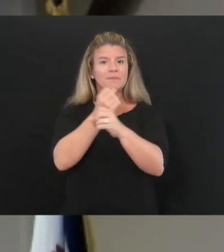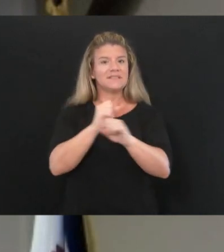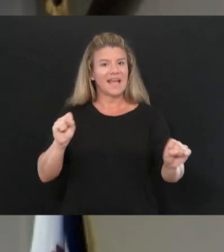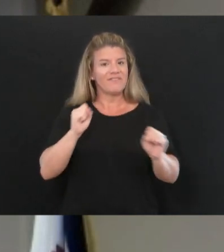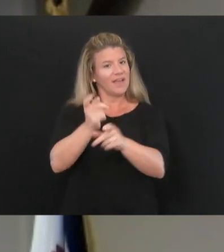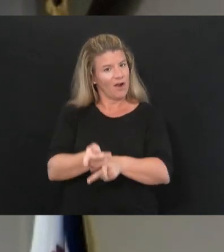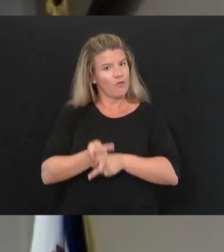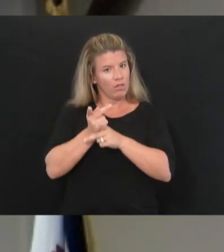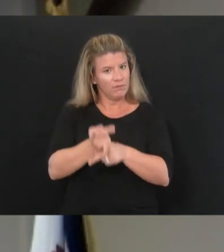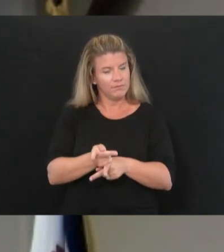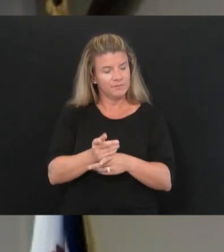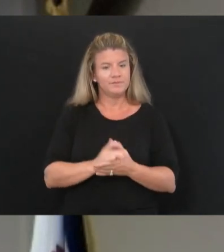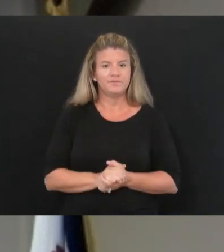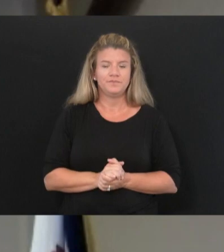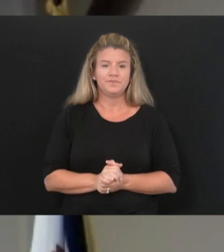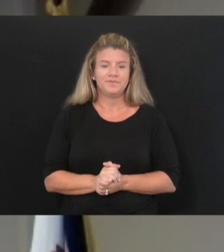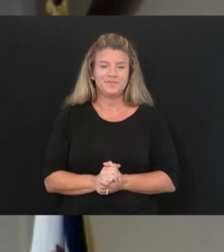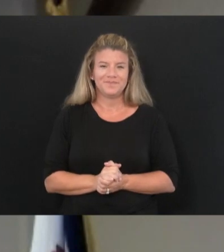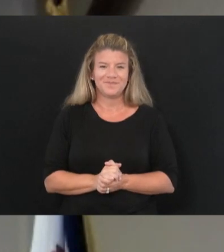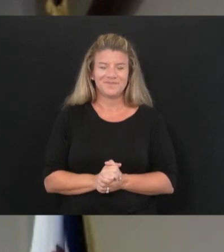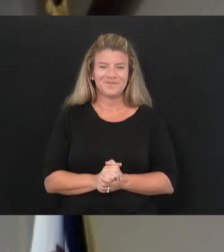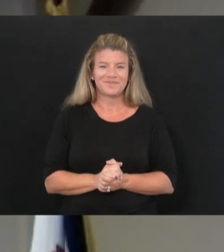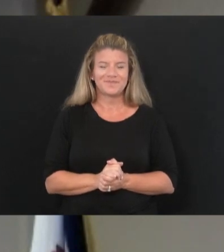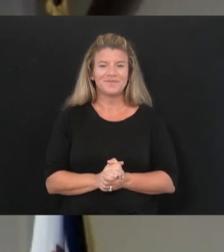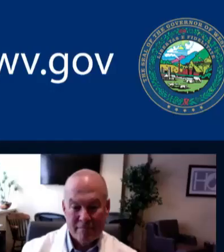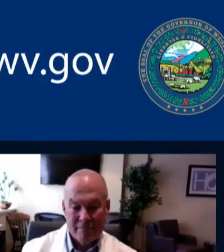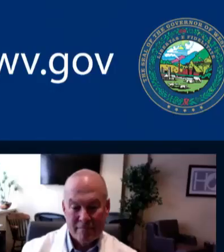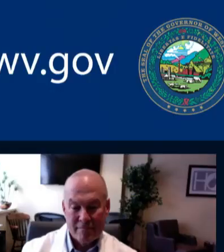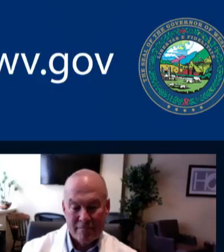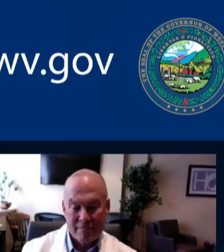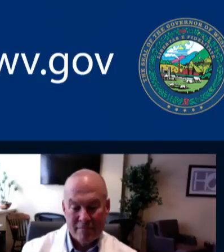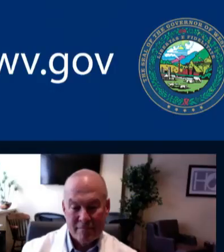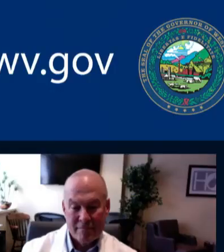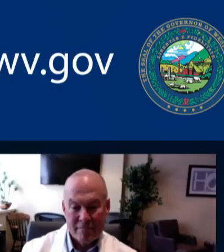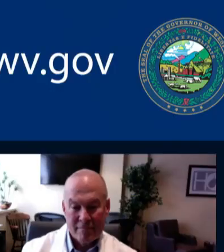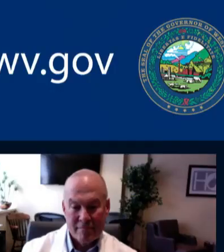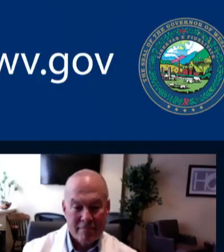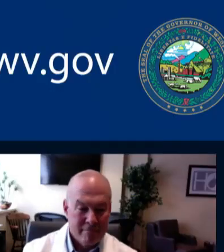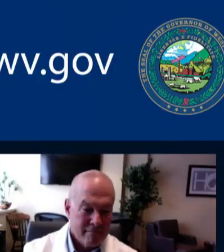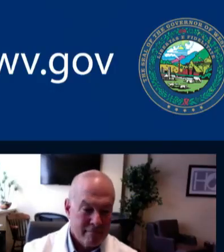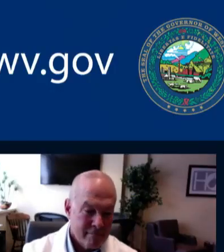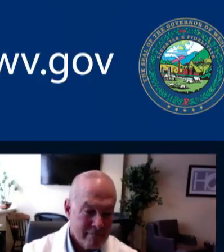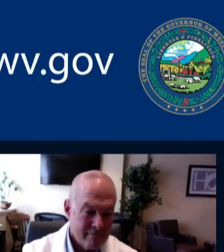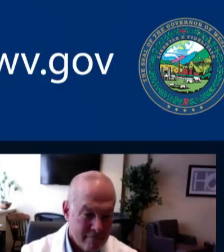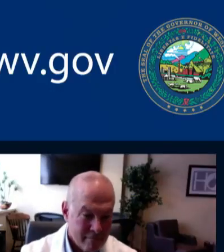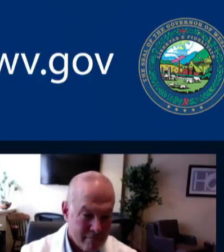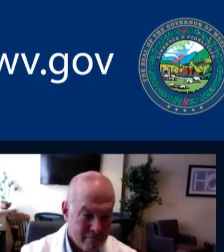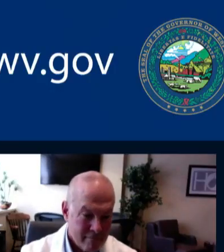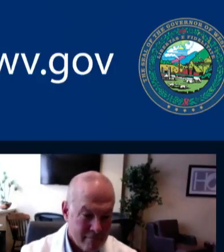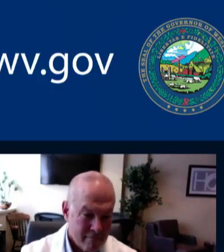Thank you. All right, thank you both. Next, we'll go to Dr. Clay Marsh, our coronavirus czar.